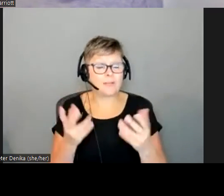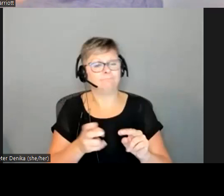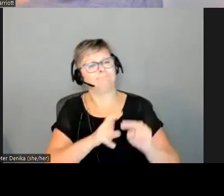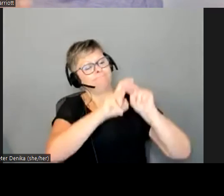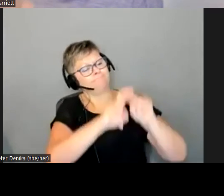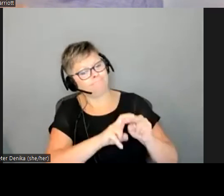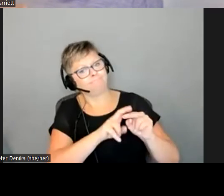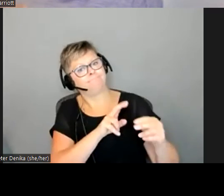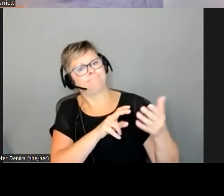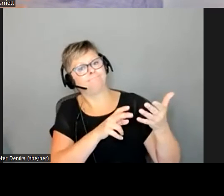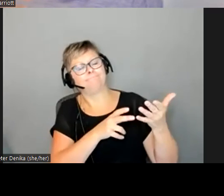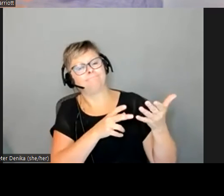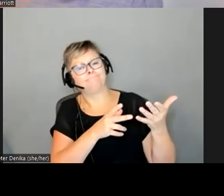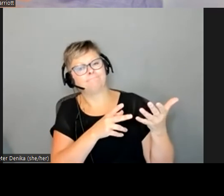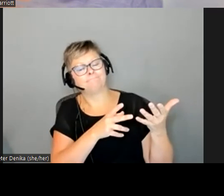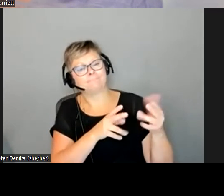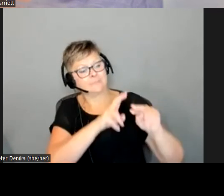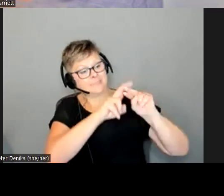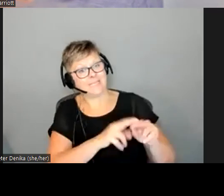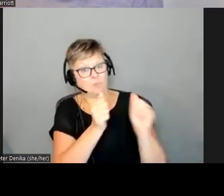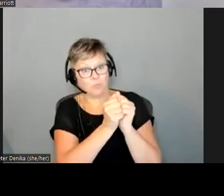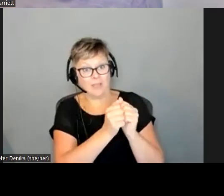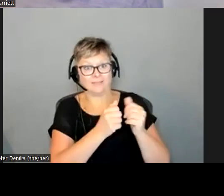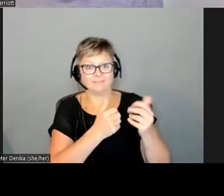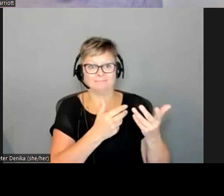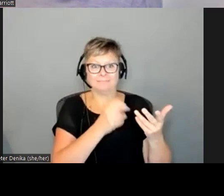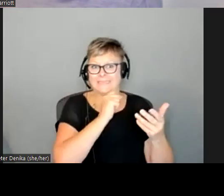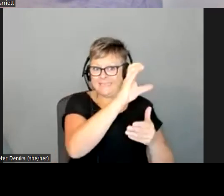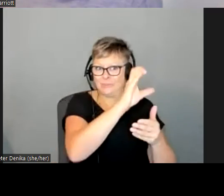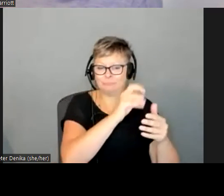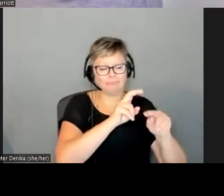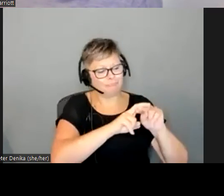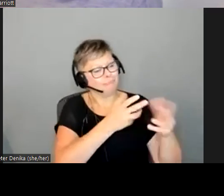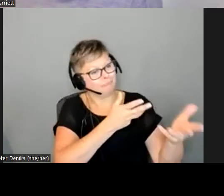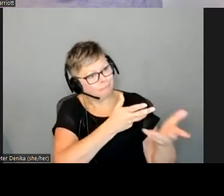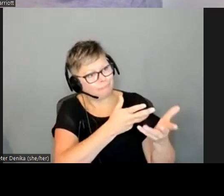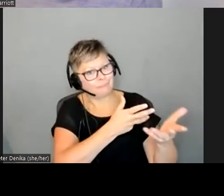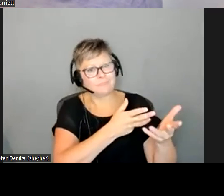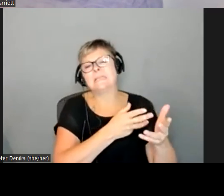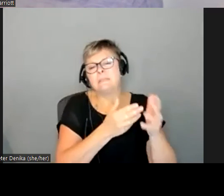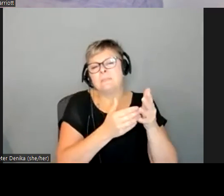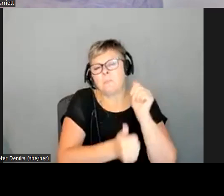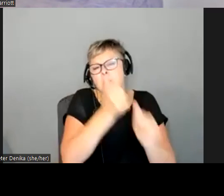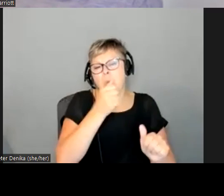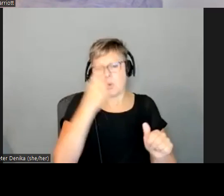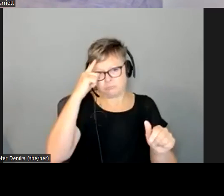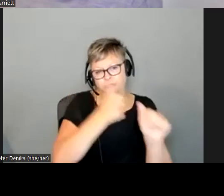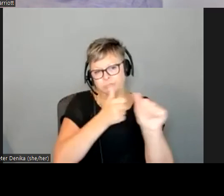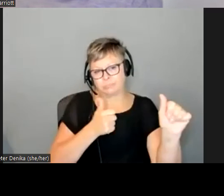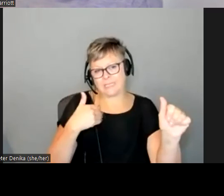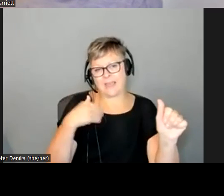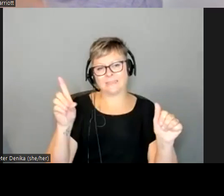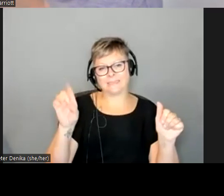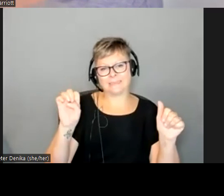with our members. Most of our members were those with dementia, but we did that